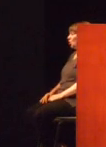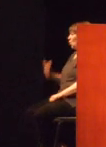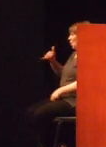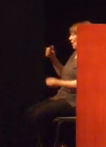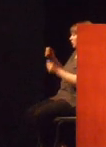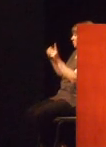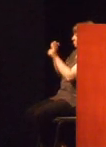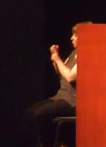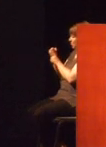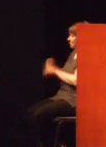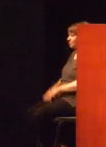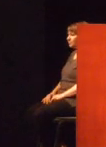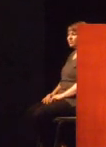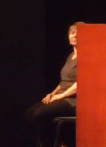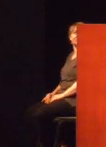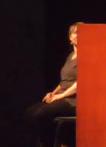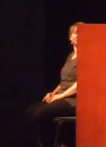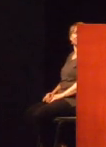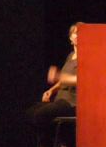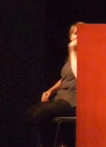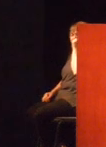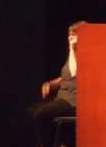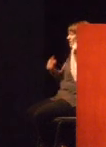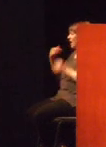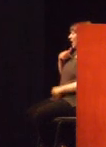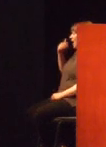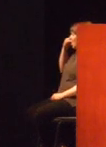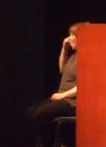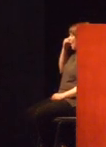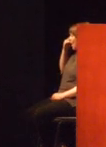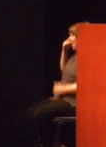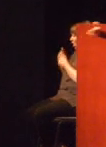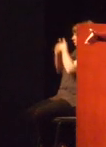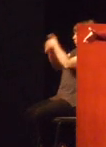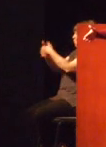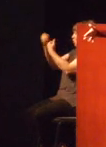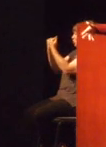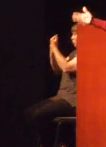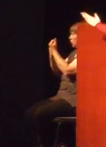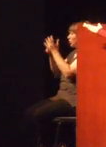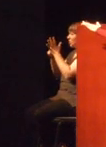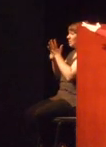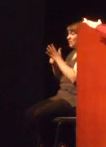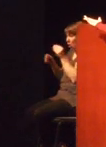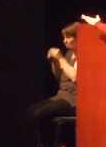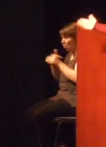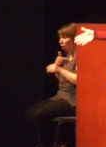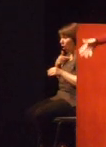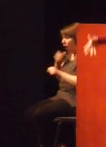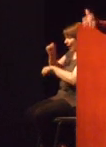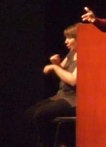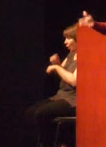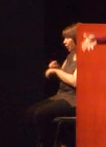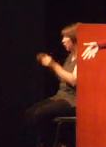life, but I'm also aware that there's a reward structure that made it possible so the more I worked, the more prizes I